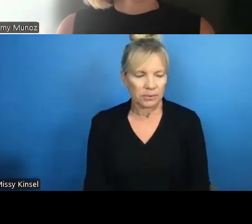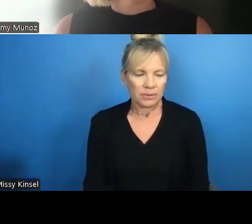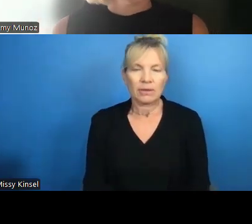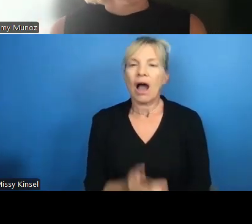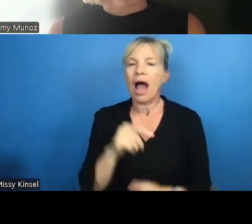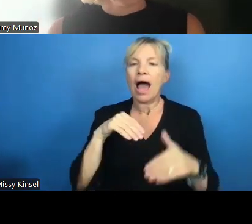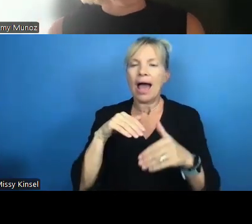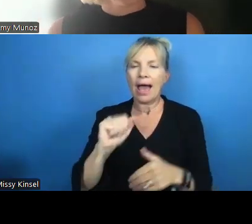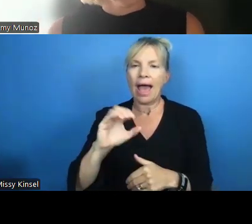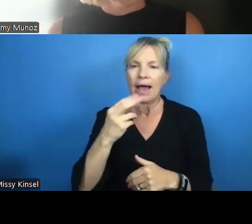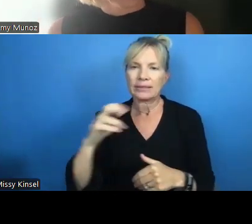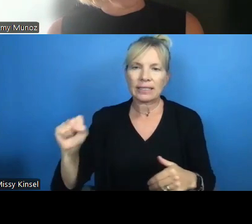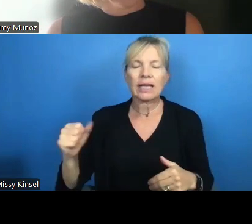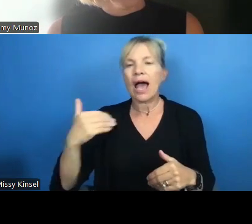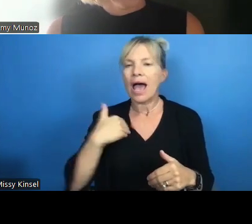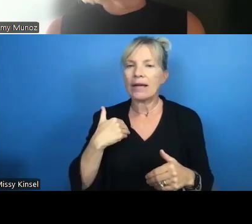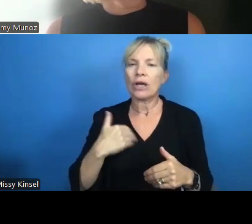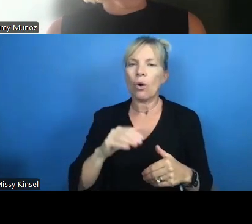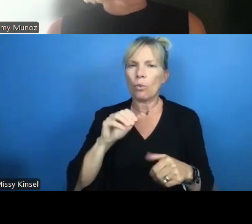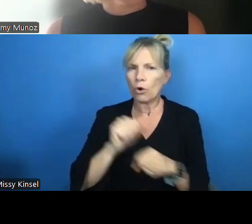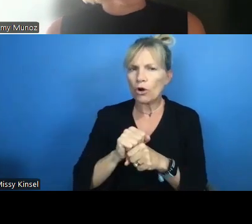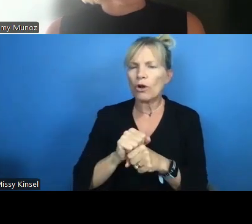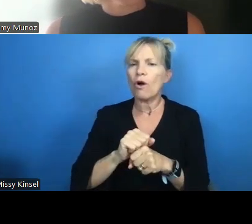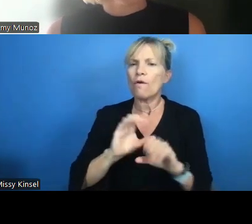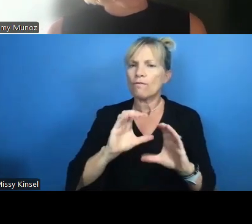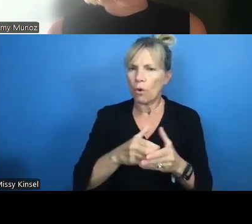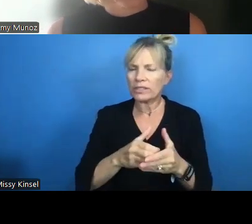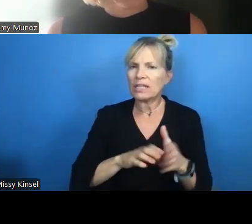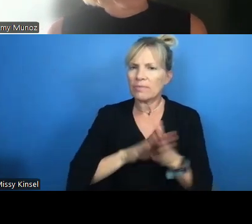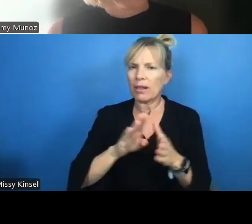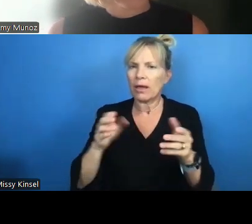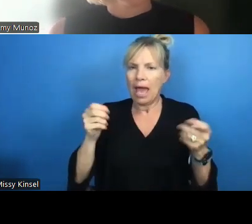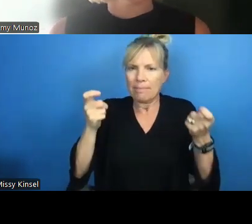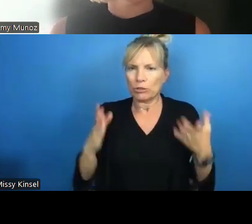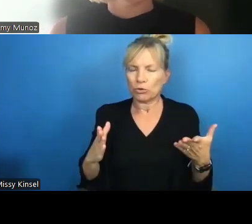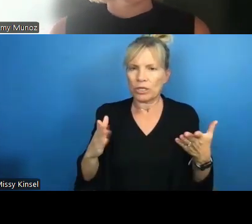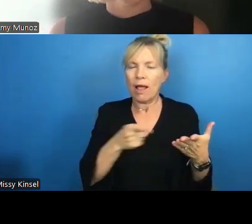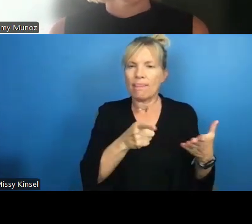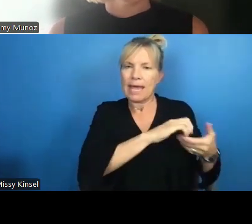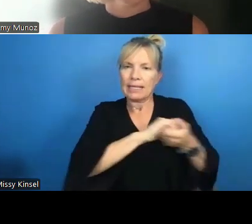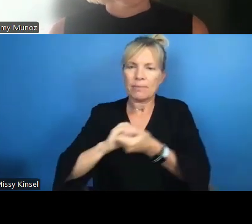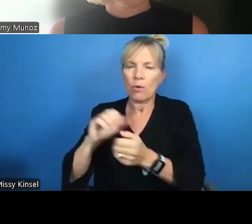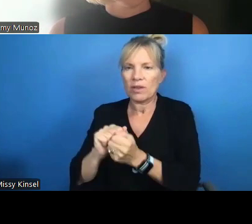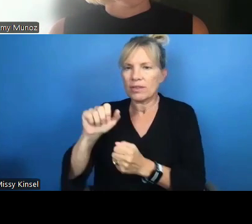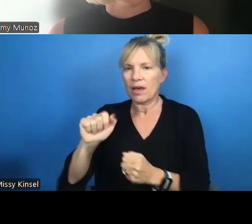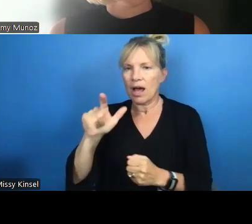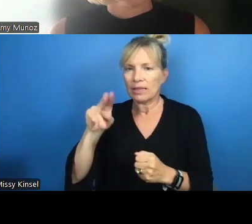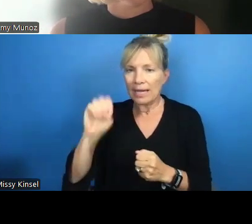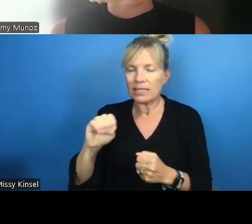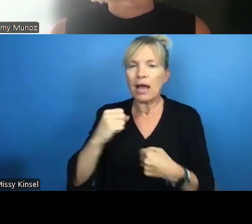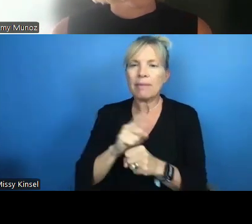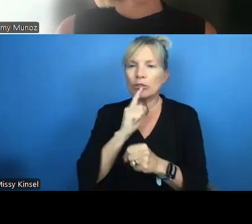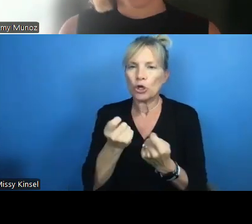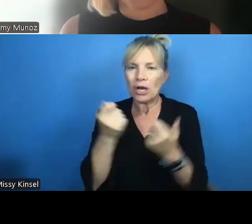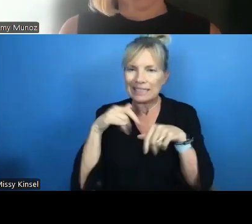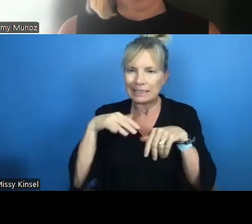Access has a workforce development administrator, and they collaborate with the alliance to ensure streamlined and